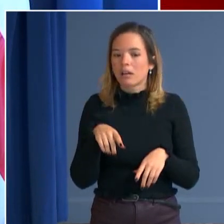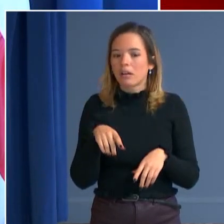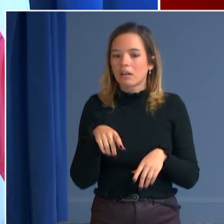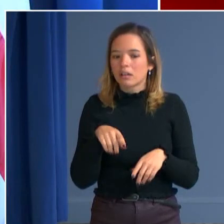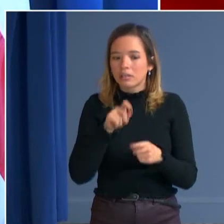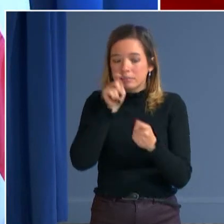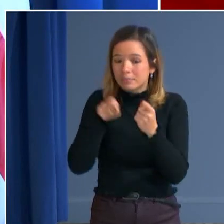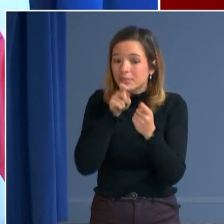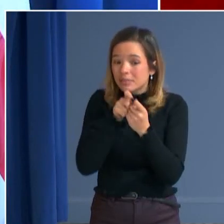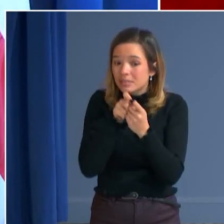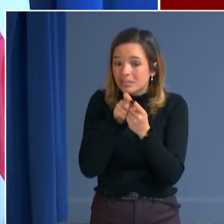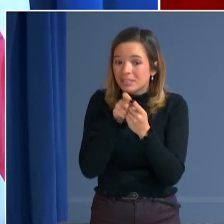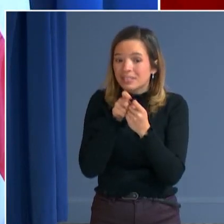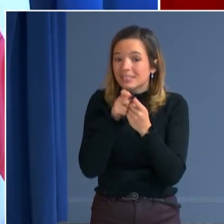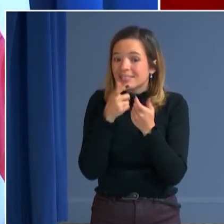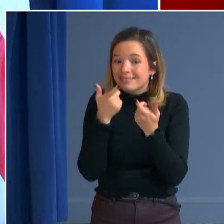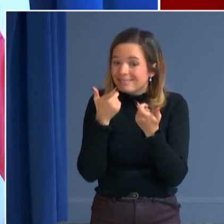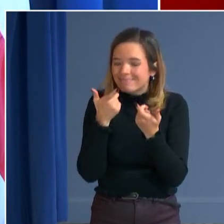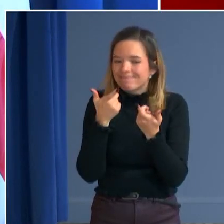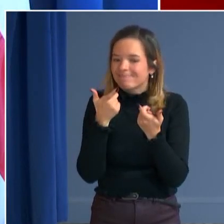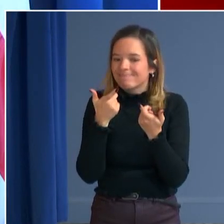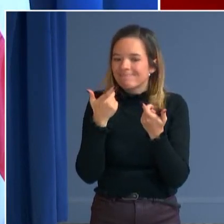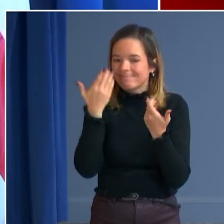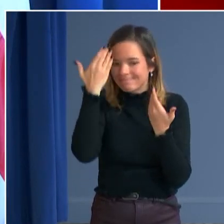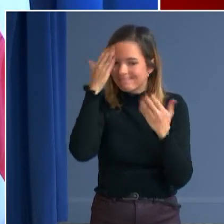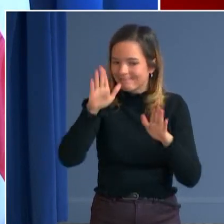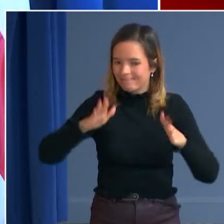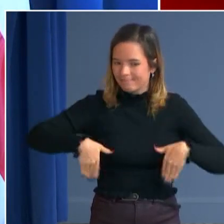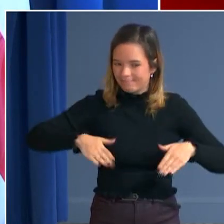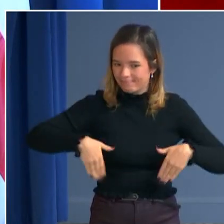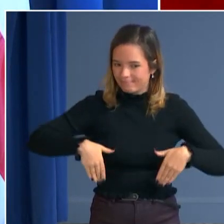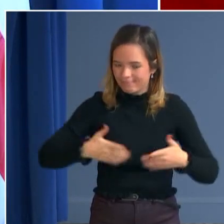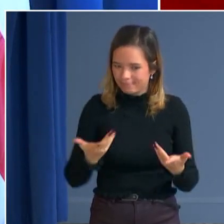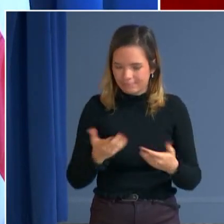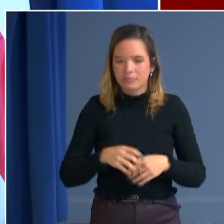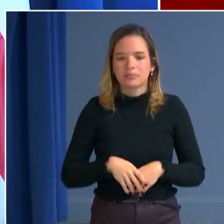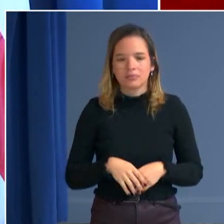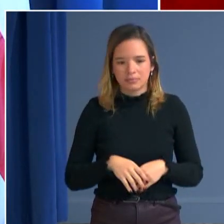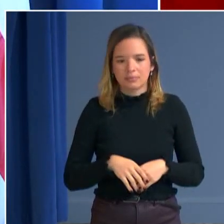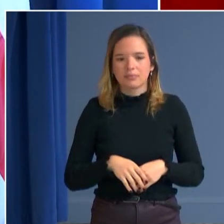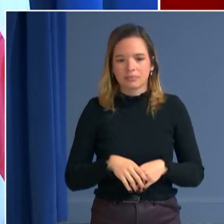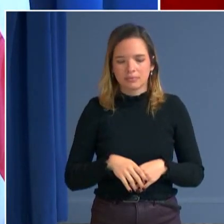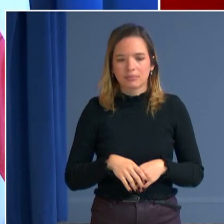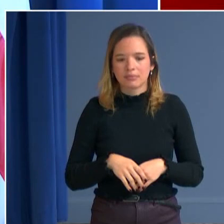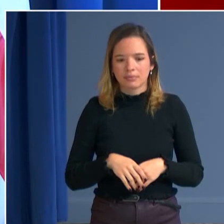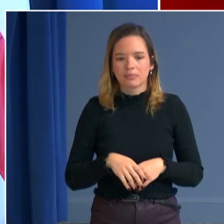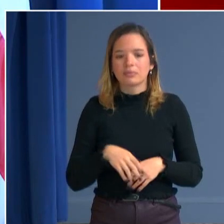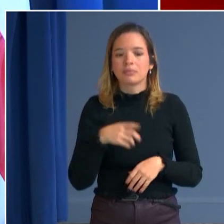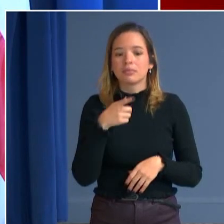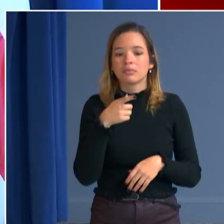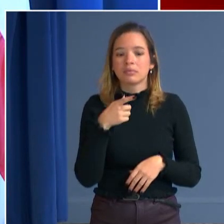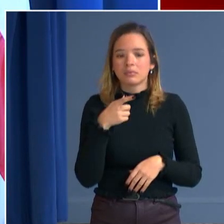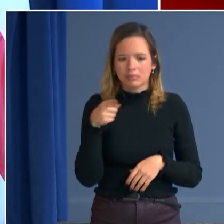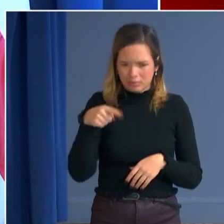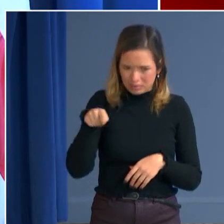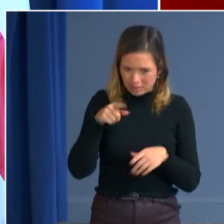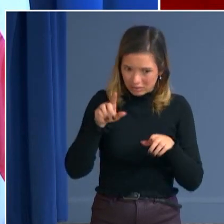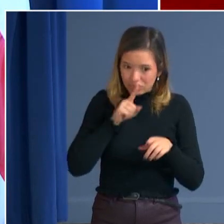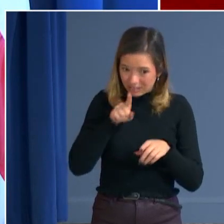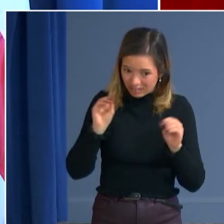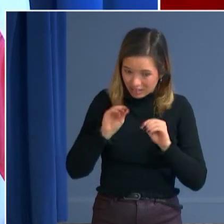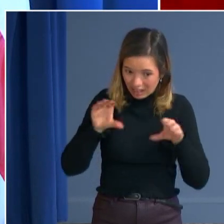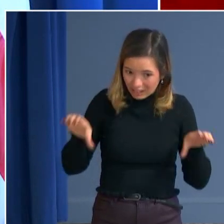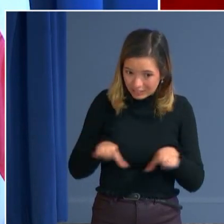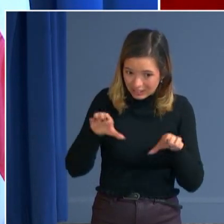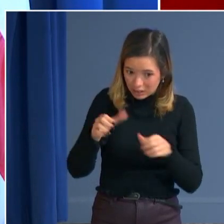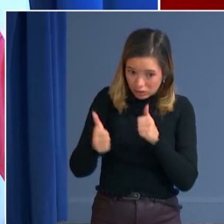Steph? If you're saying there's no threat to the community, does that mean that the suspects, whoever was shooting, that they are either in custody or in the hospital, but